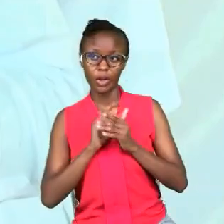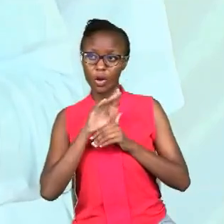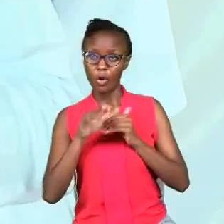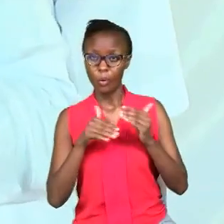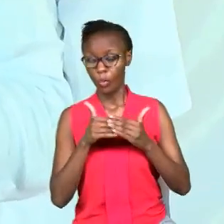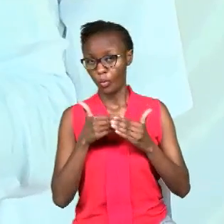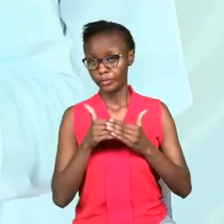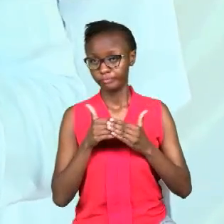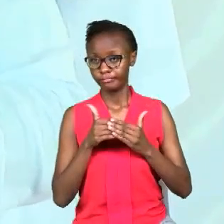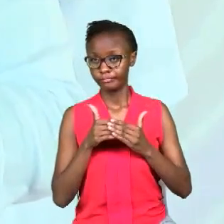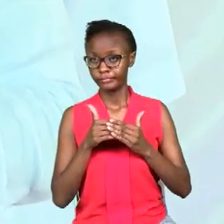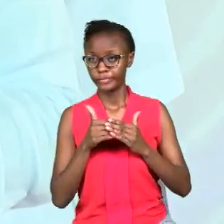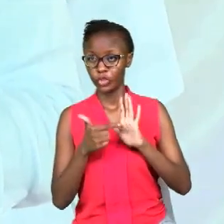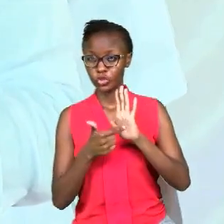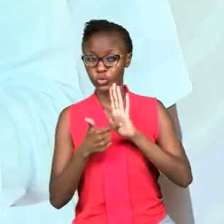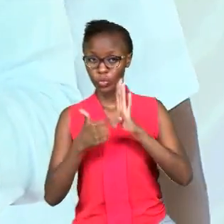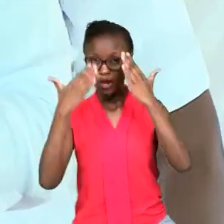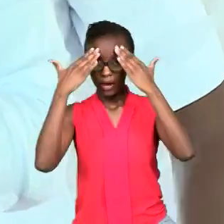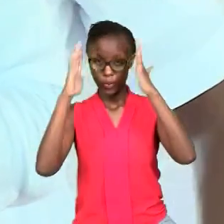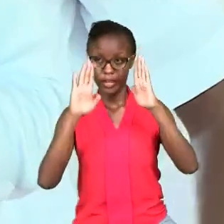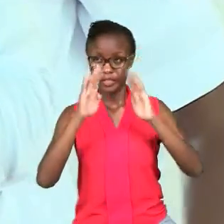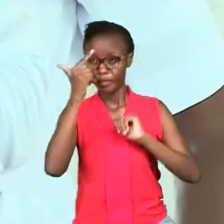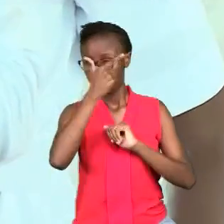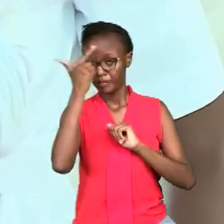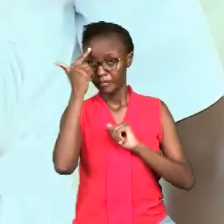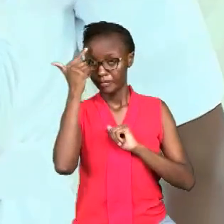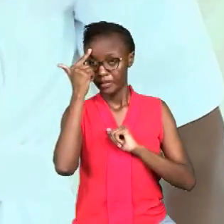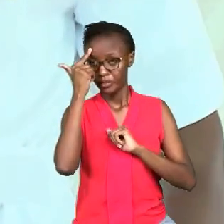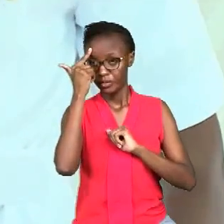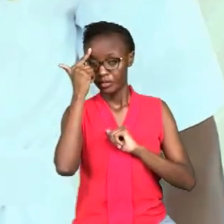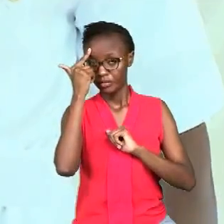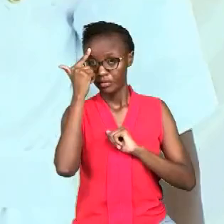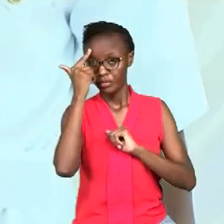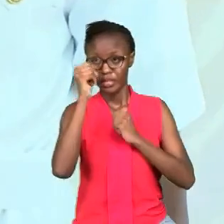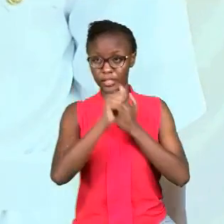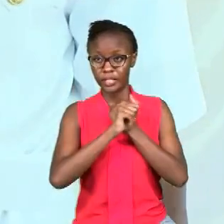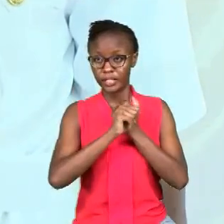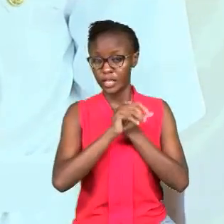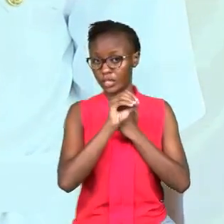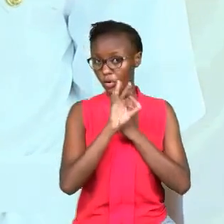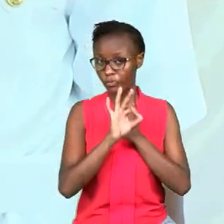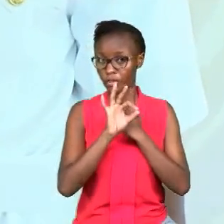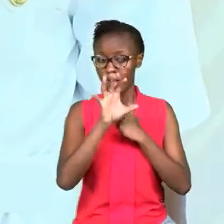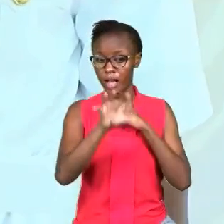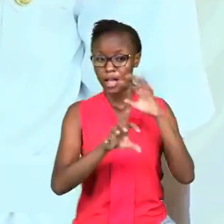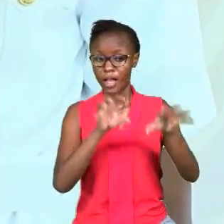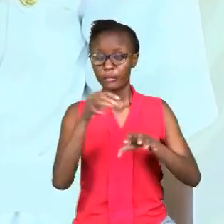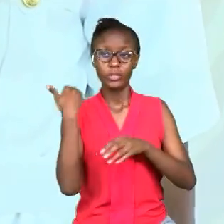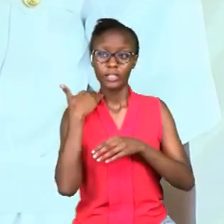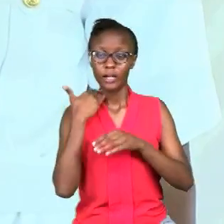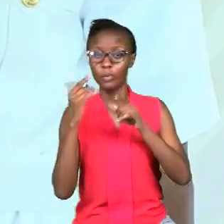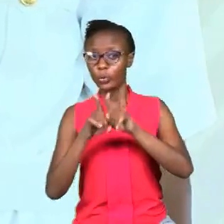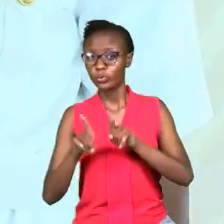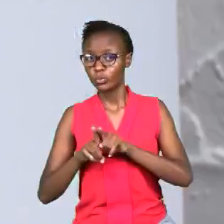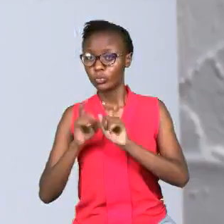raise awareness not just on the serious effects of wildlife crime, but also highlight the need to secure